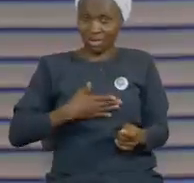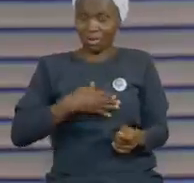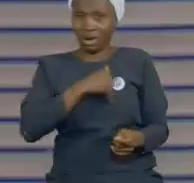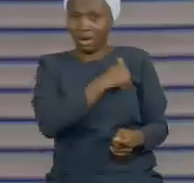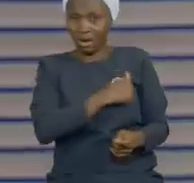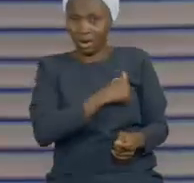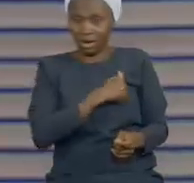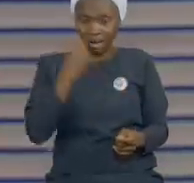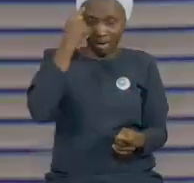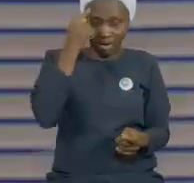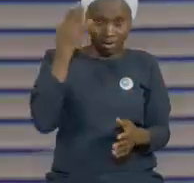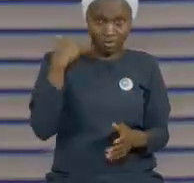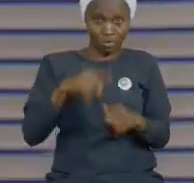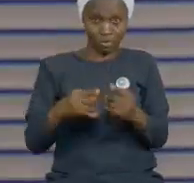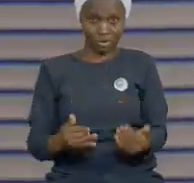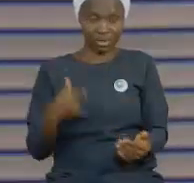to Christ.